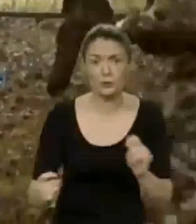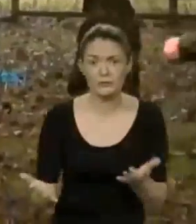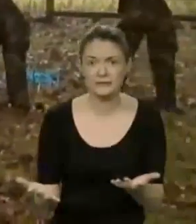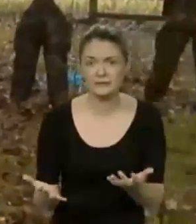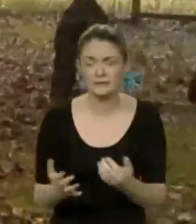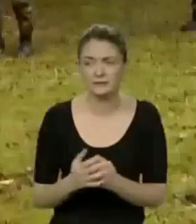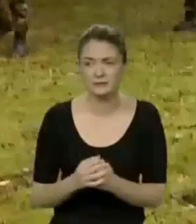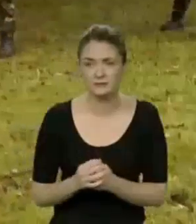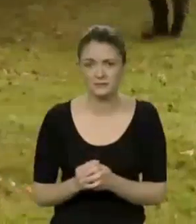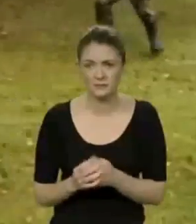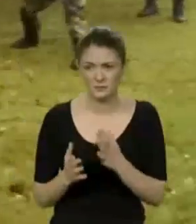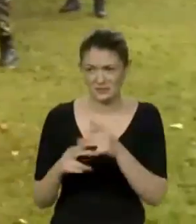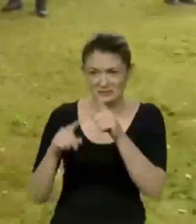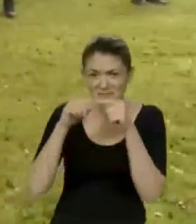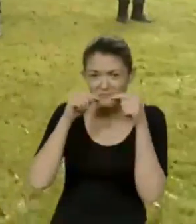And right?